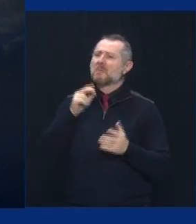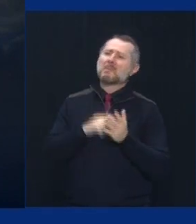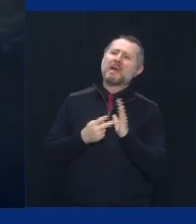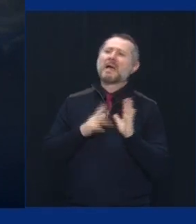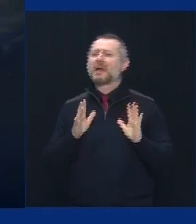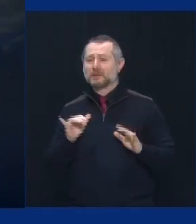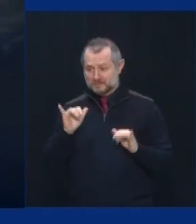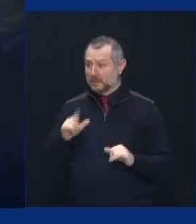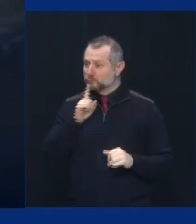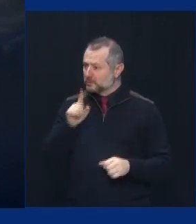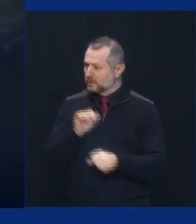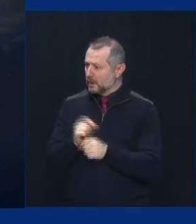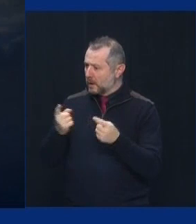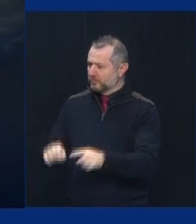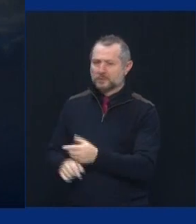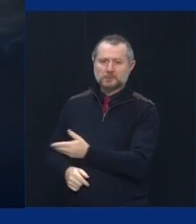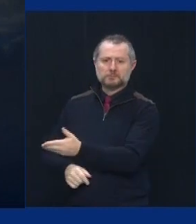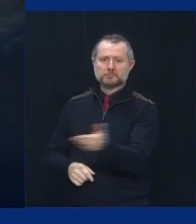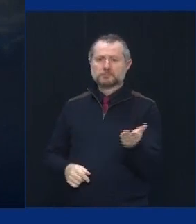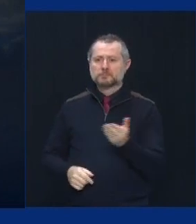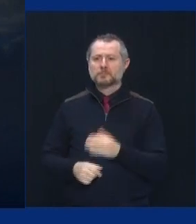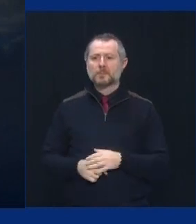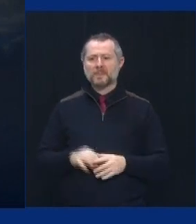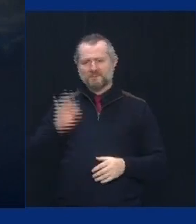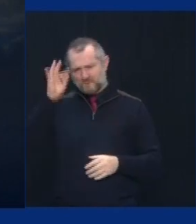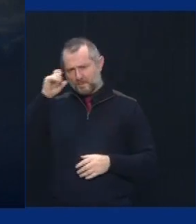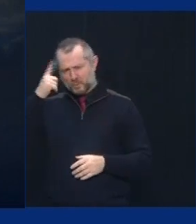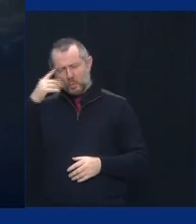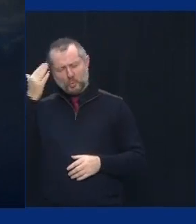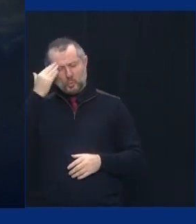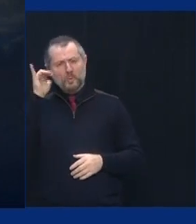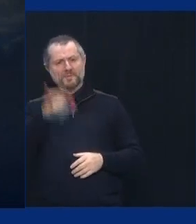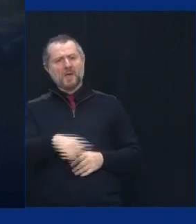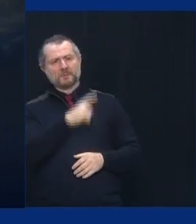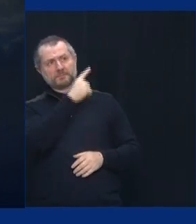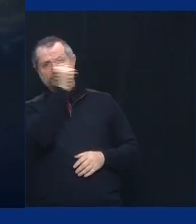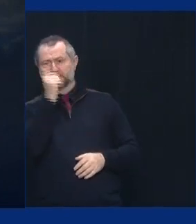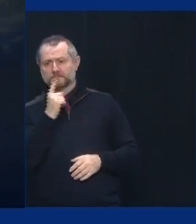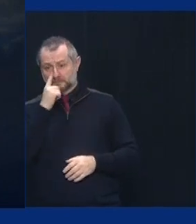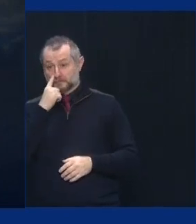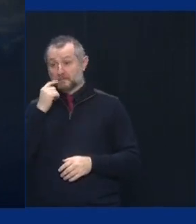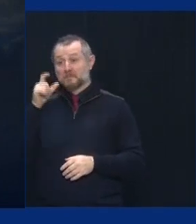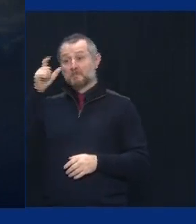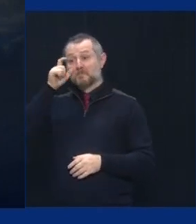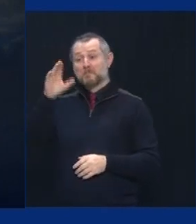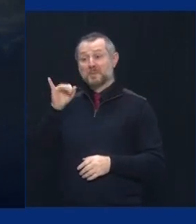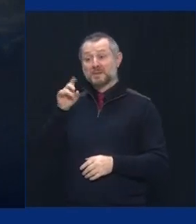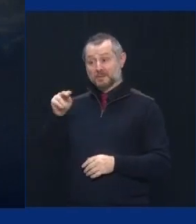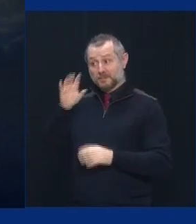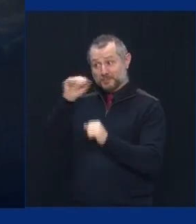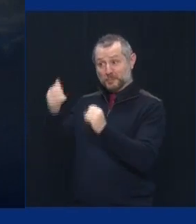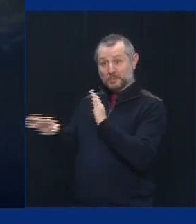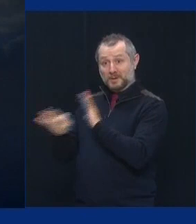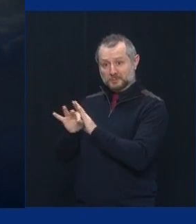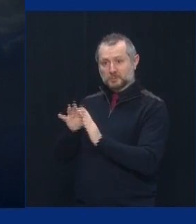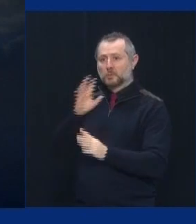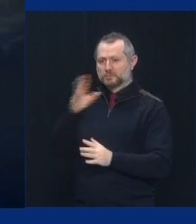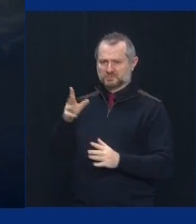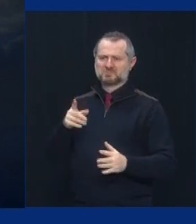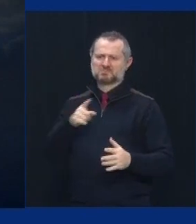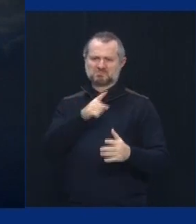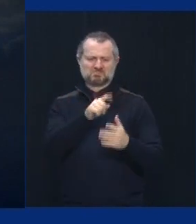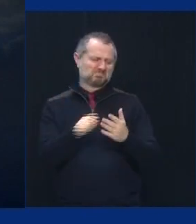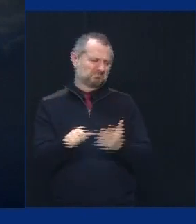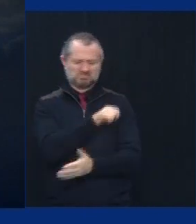And I believe this administration knows that. I believe the incoming administration of President Biden will correct it,